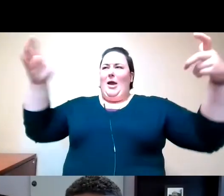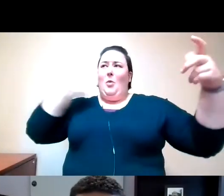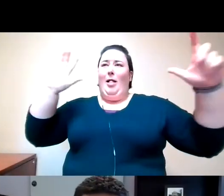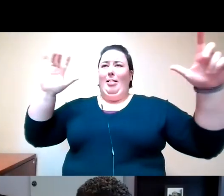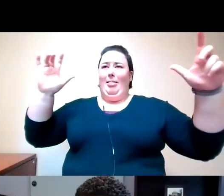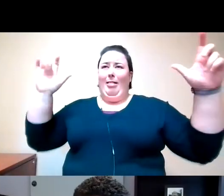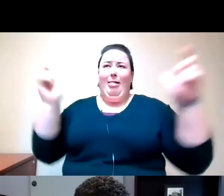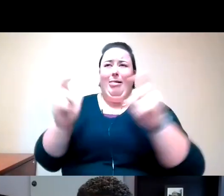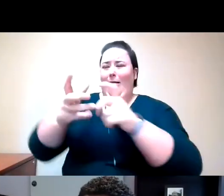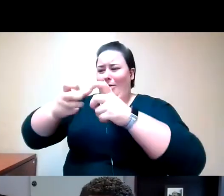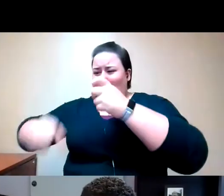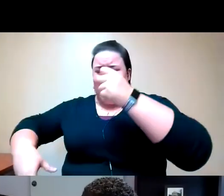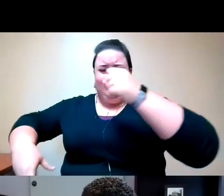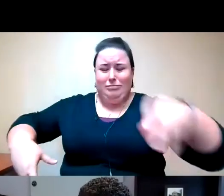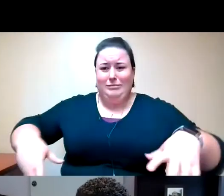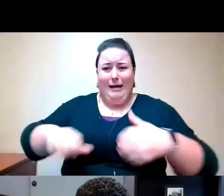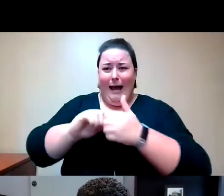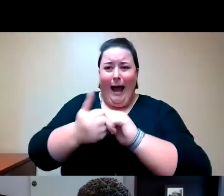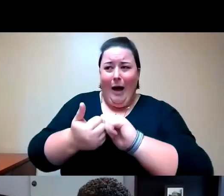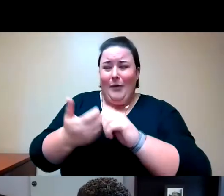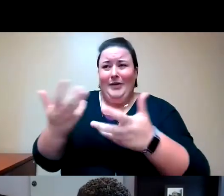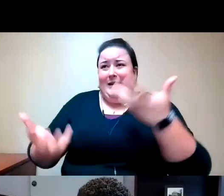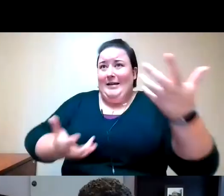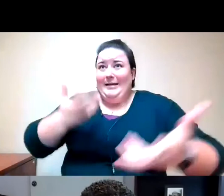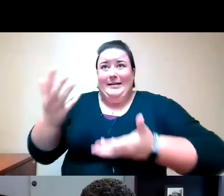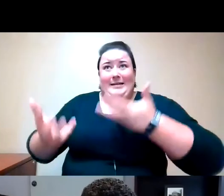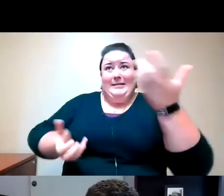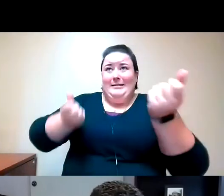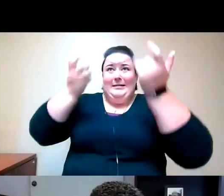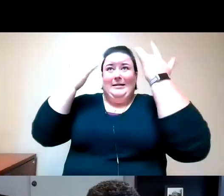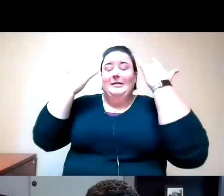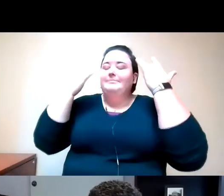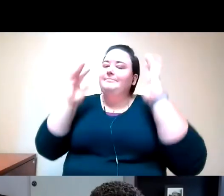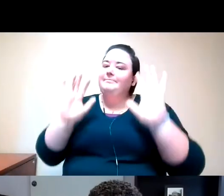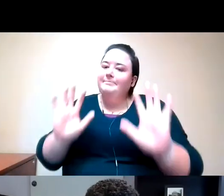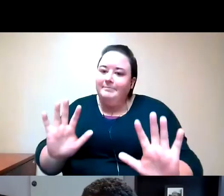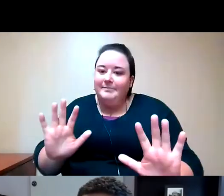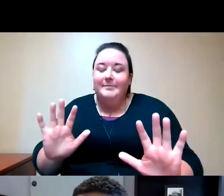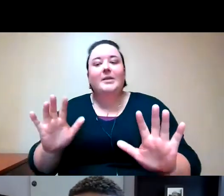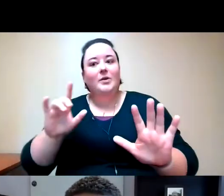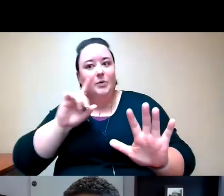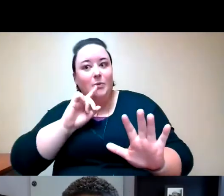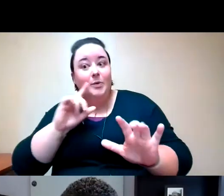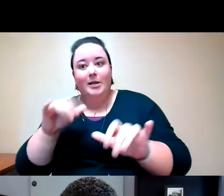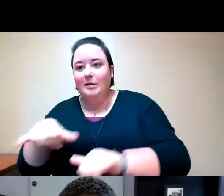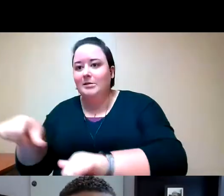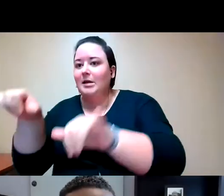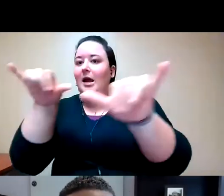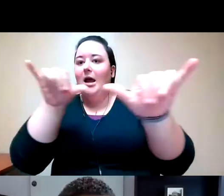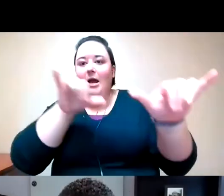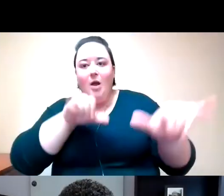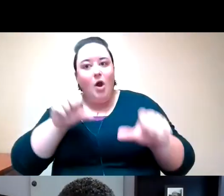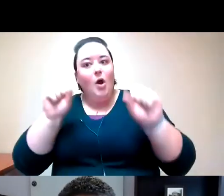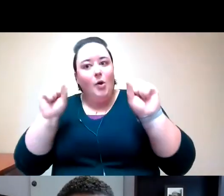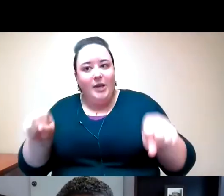to dismantle such an unwieldy structure? And I tell people that we all can and should do whatever we can within